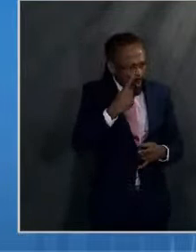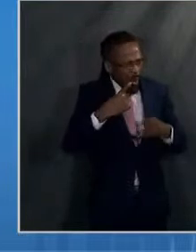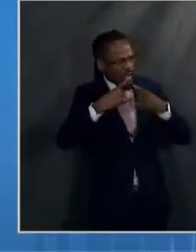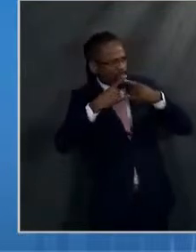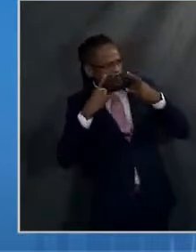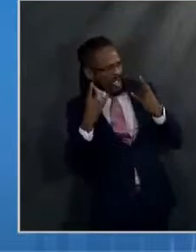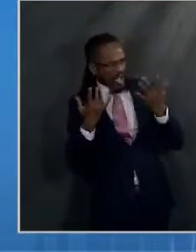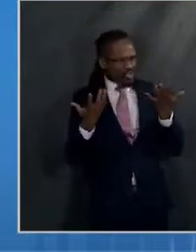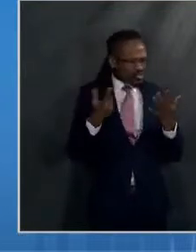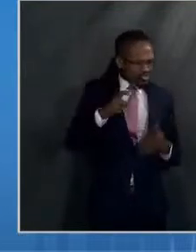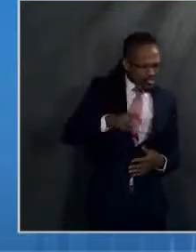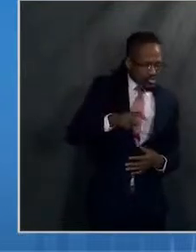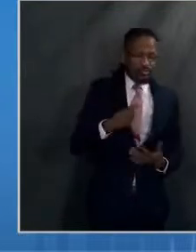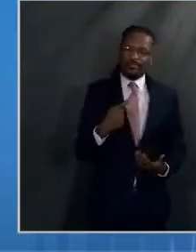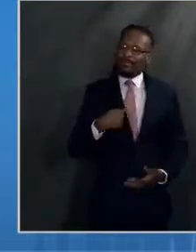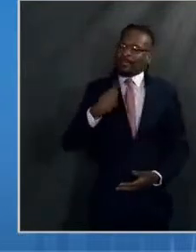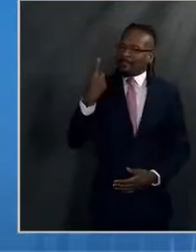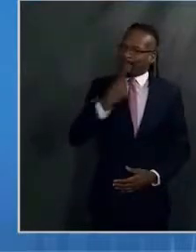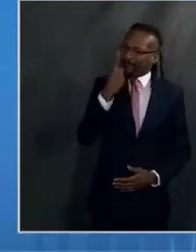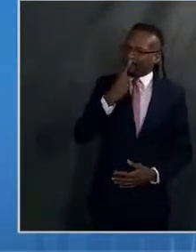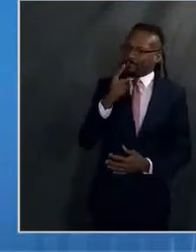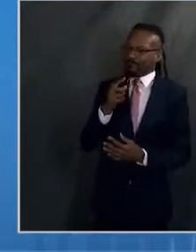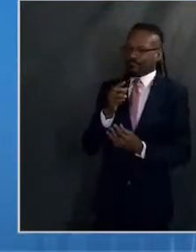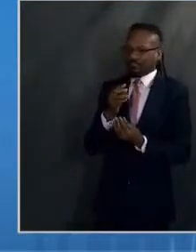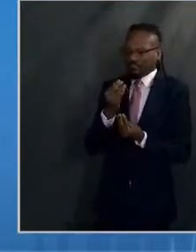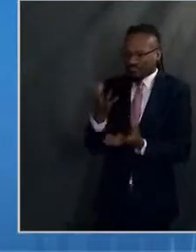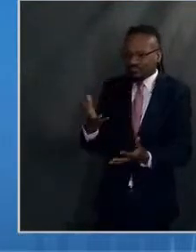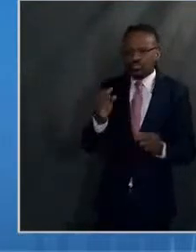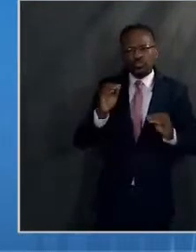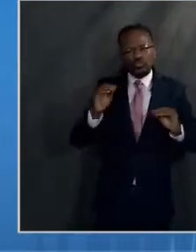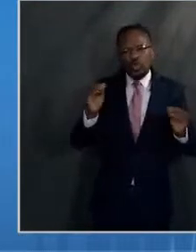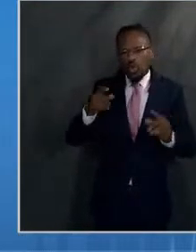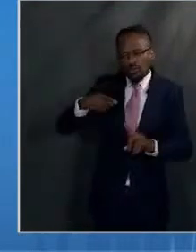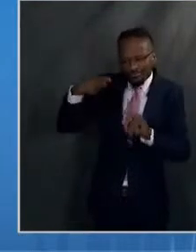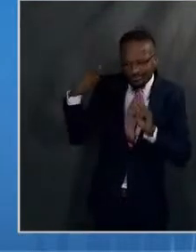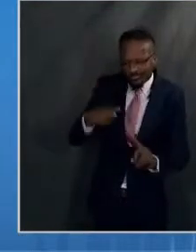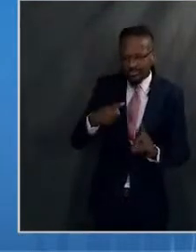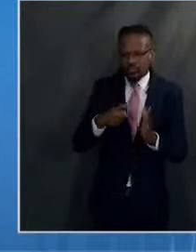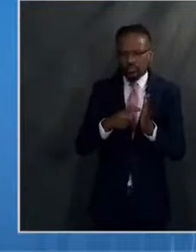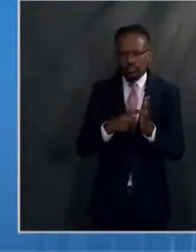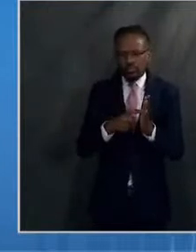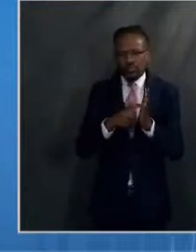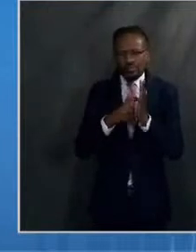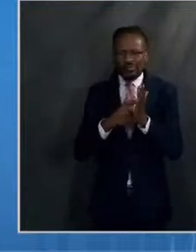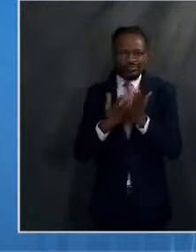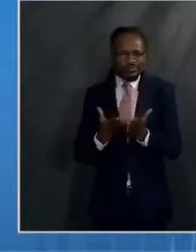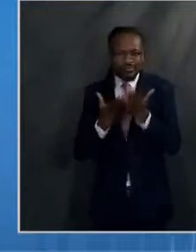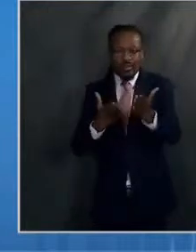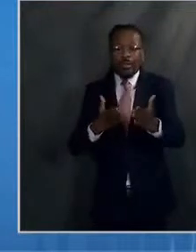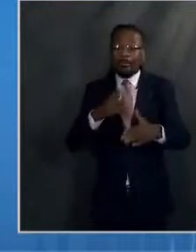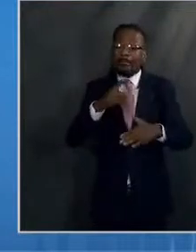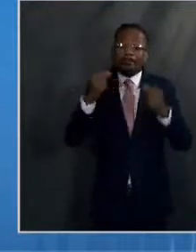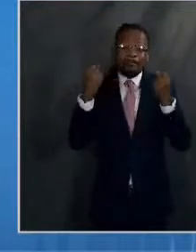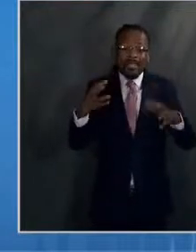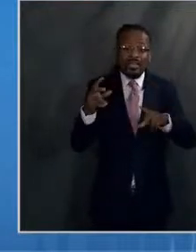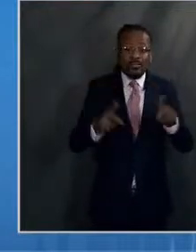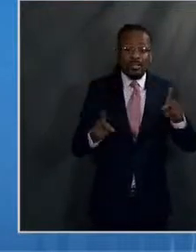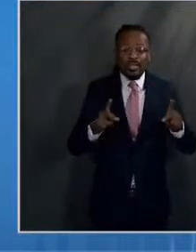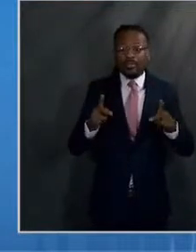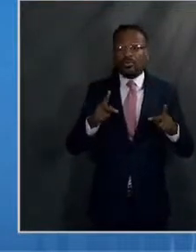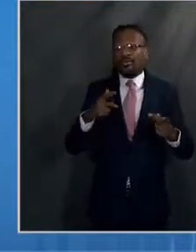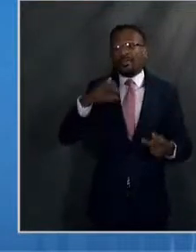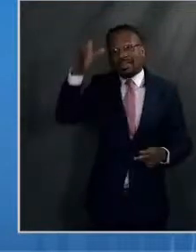say, there's no recommendation. However, there are many people who take the common sense approach. If you're talking